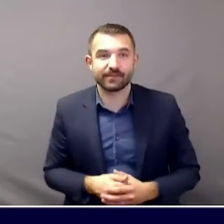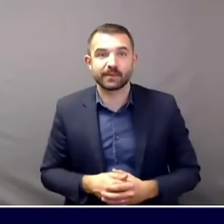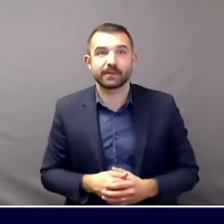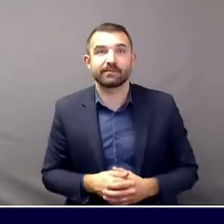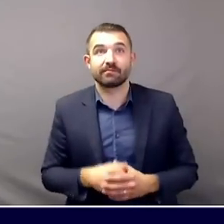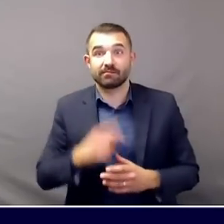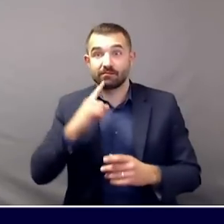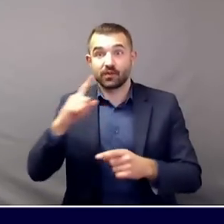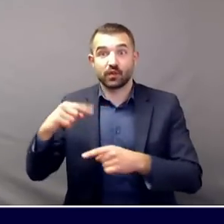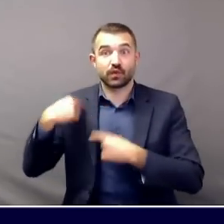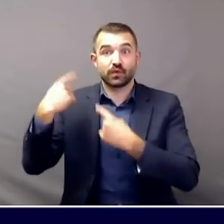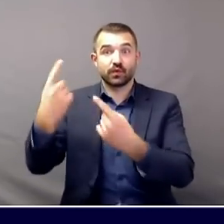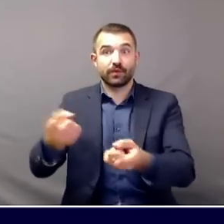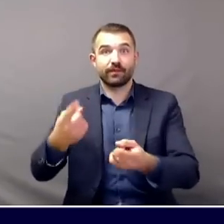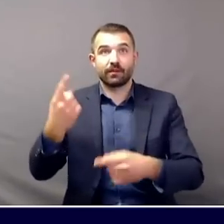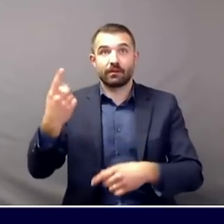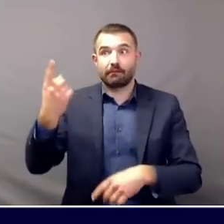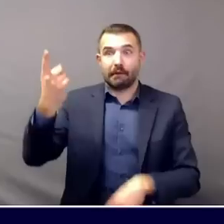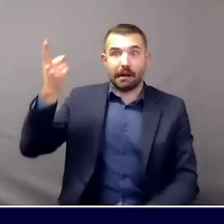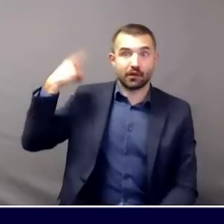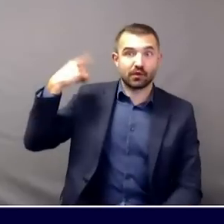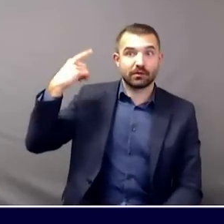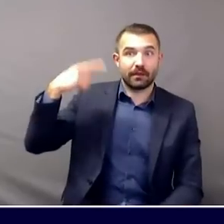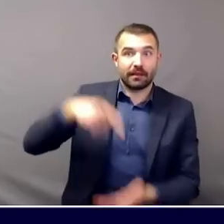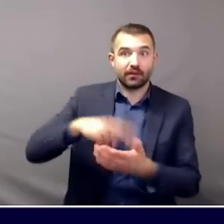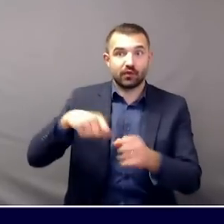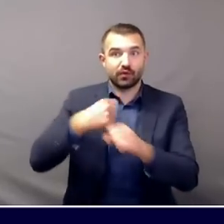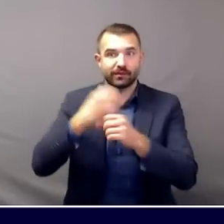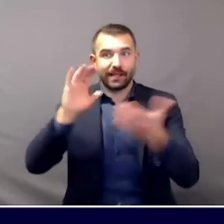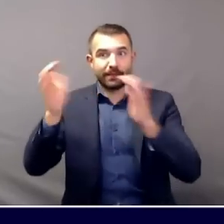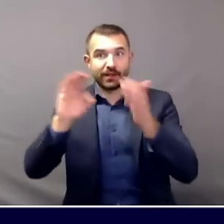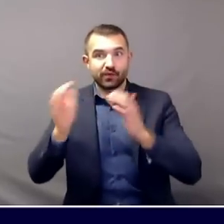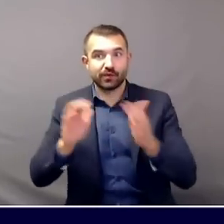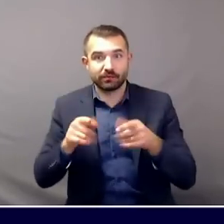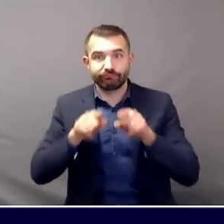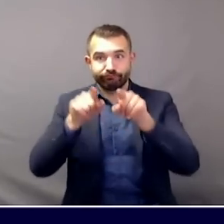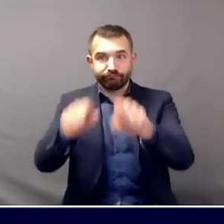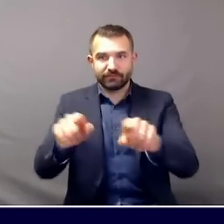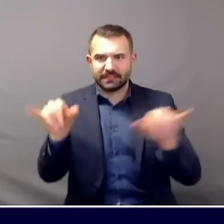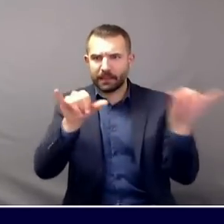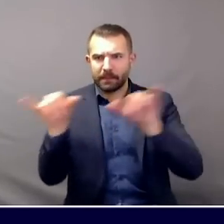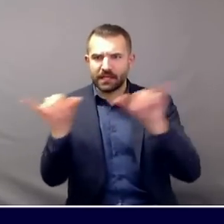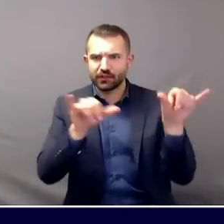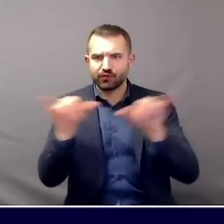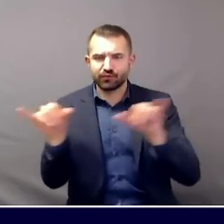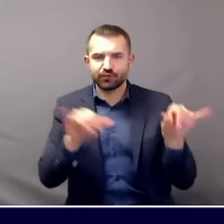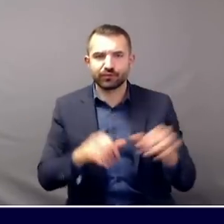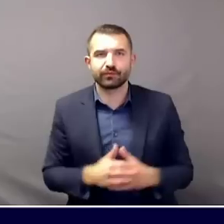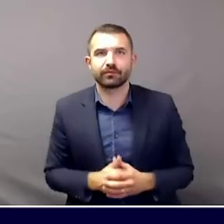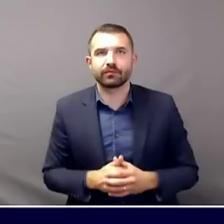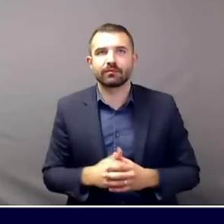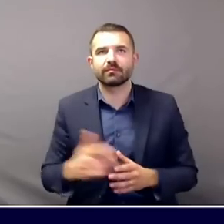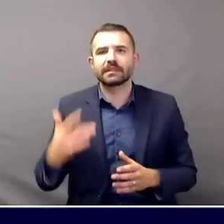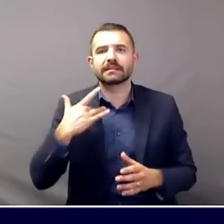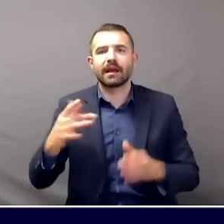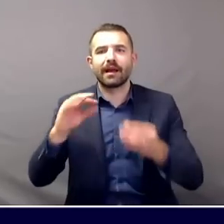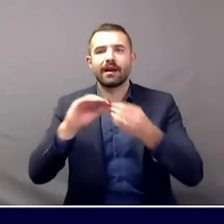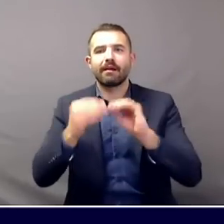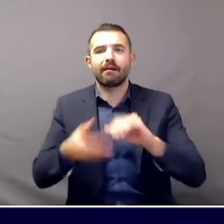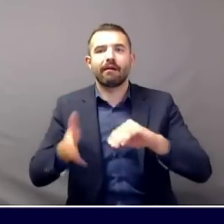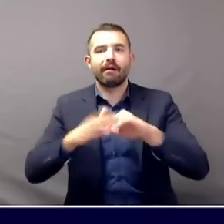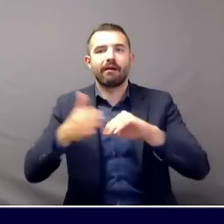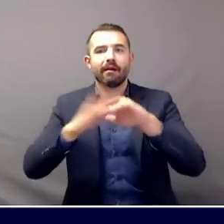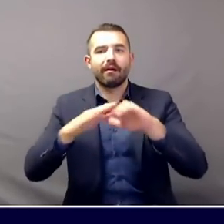was last year, but even in a typical year, we don't start seeing an uptick in influenza for another 2 weeks or